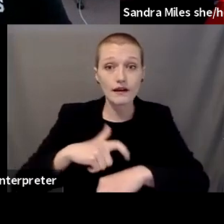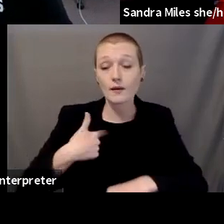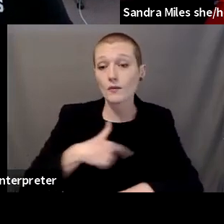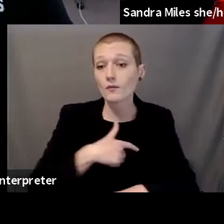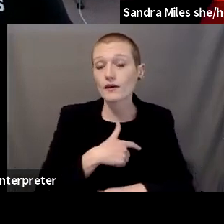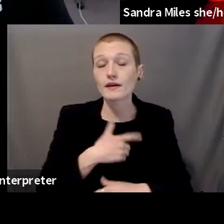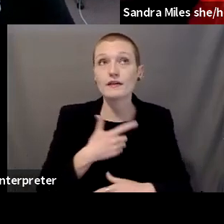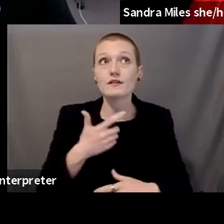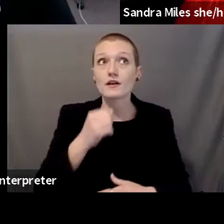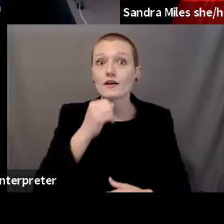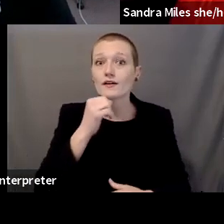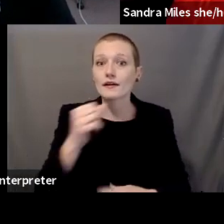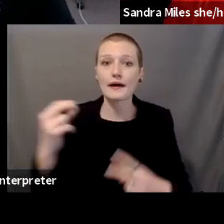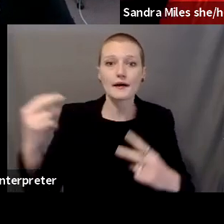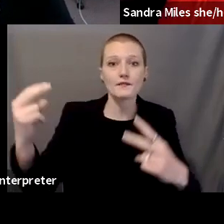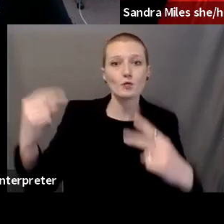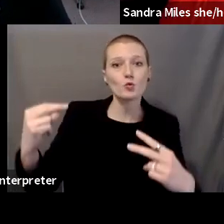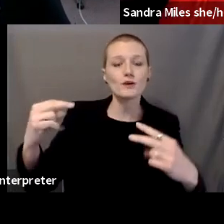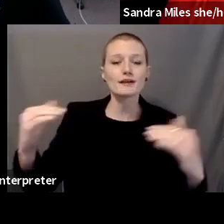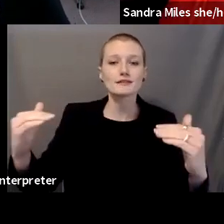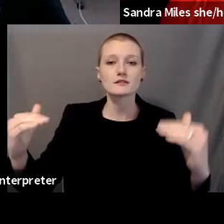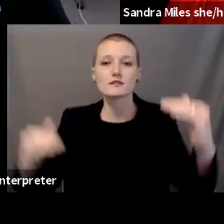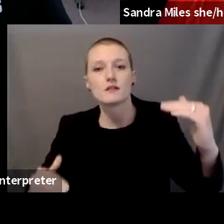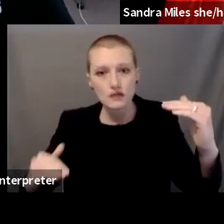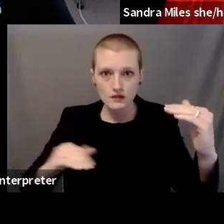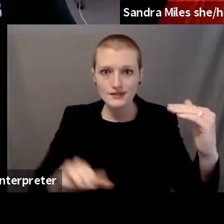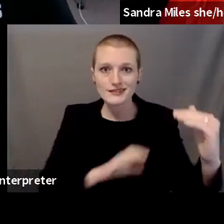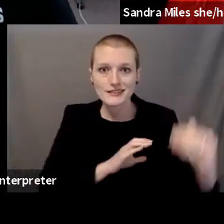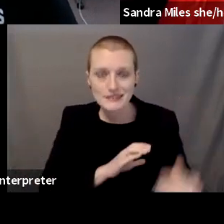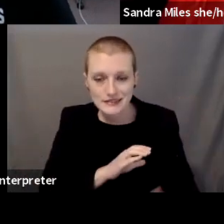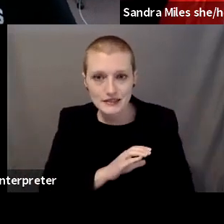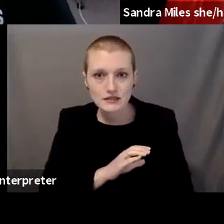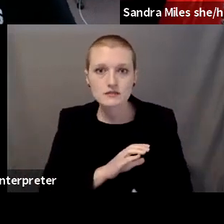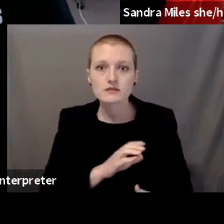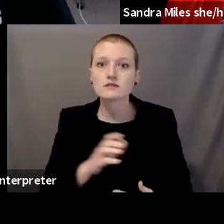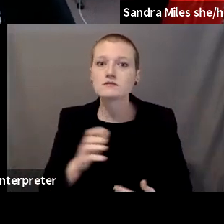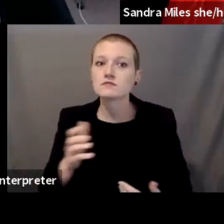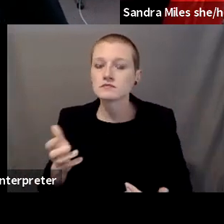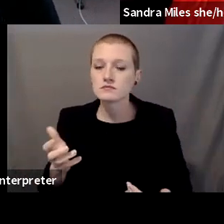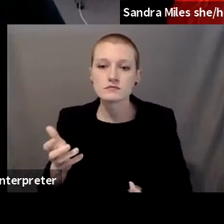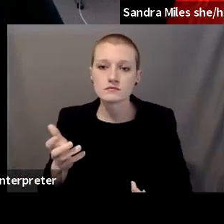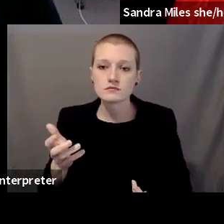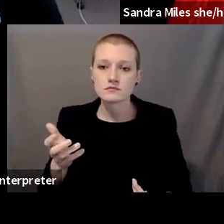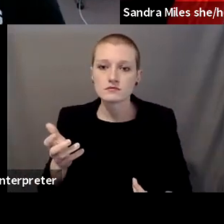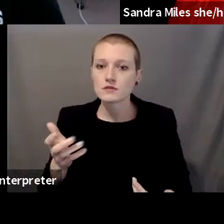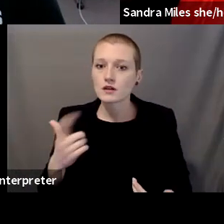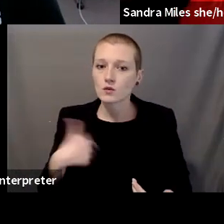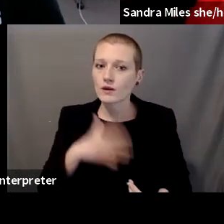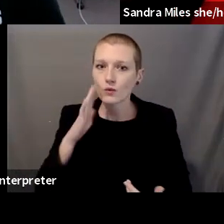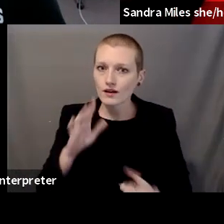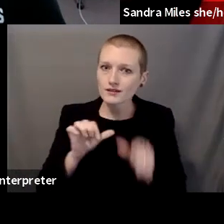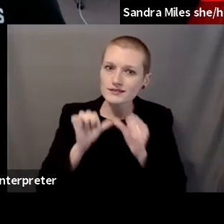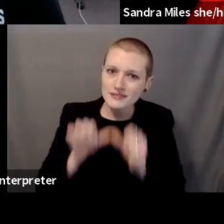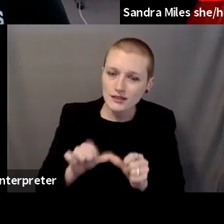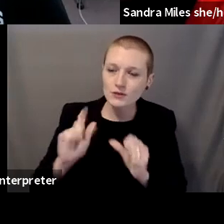viewed as second class citizens by anybody, then you know, we will continue to have to tell